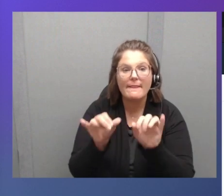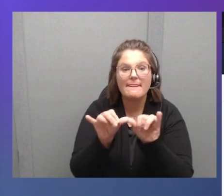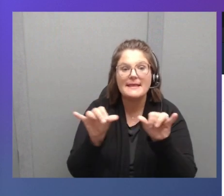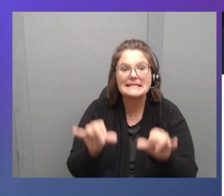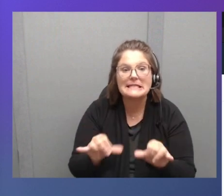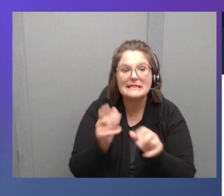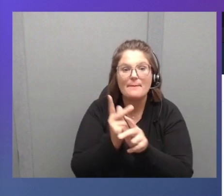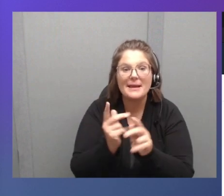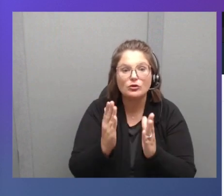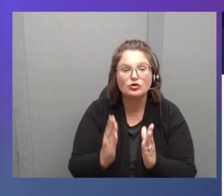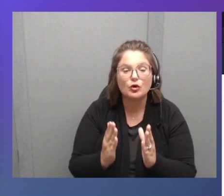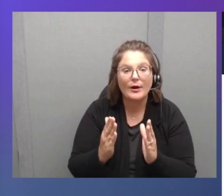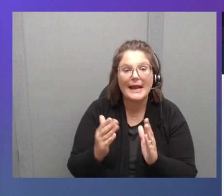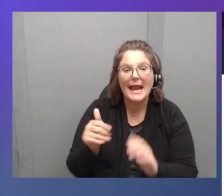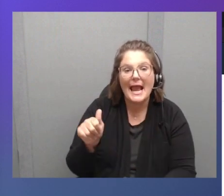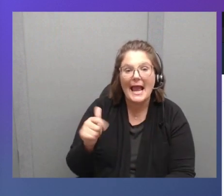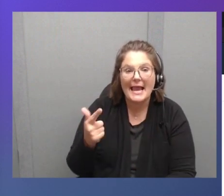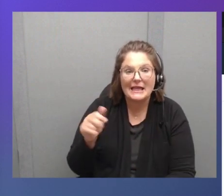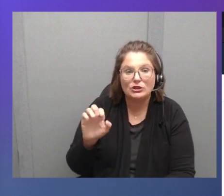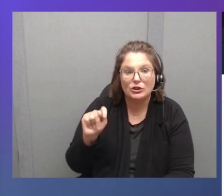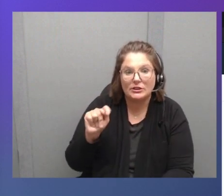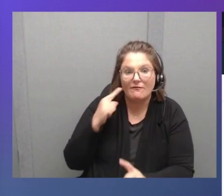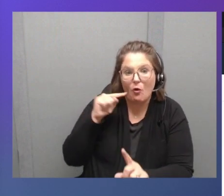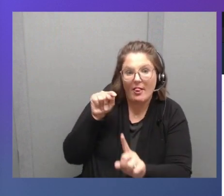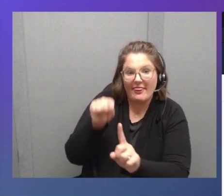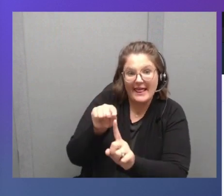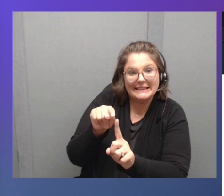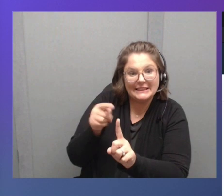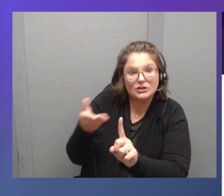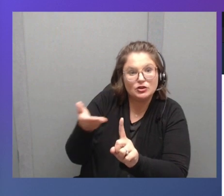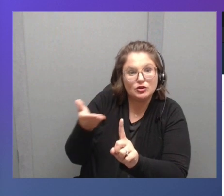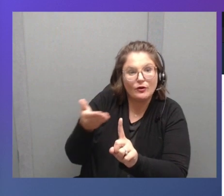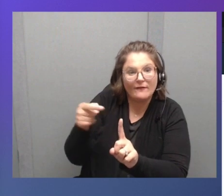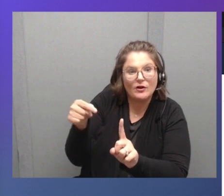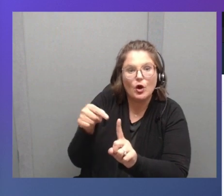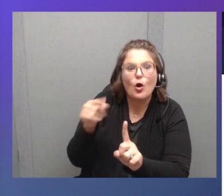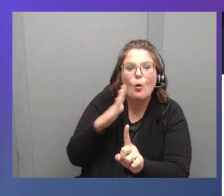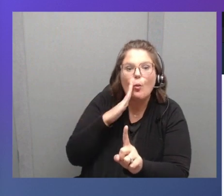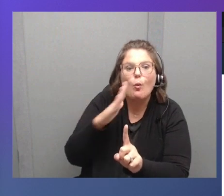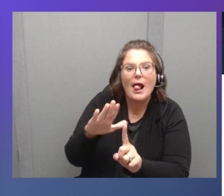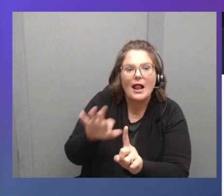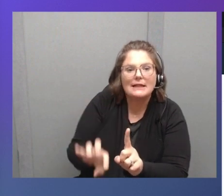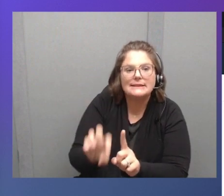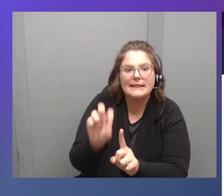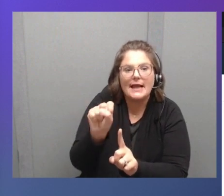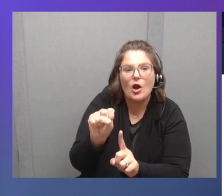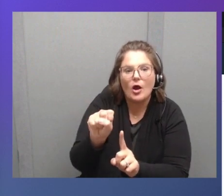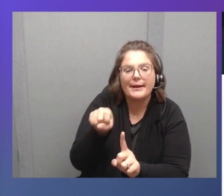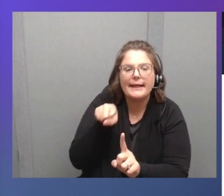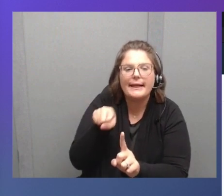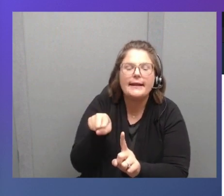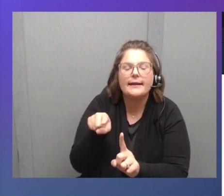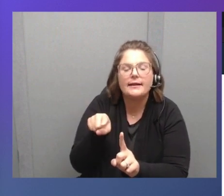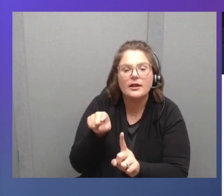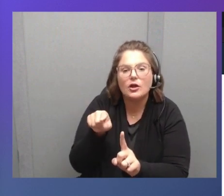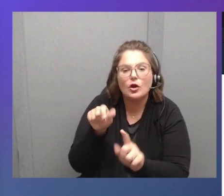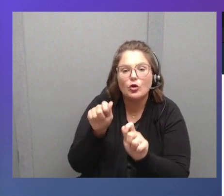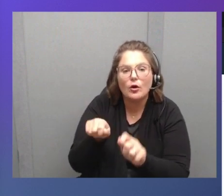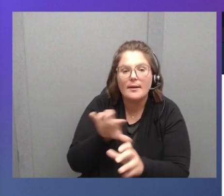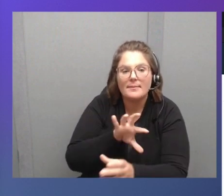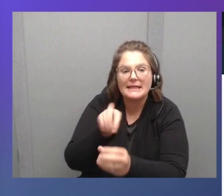agent on this remote server is going to assume. At this point, in many ways, it might as well be inside of